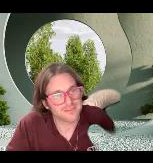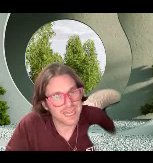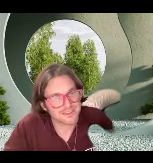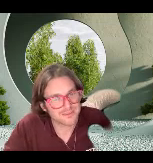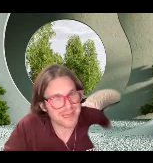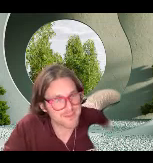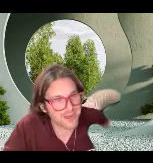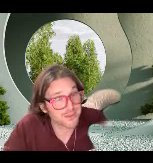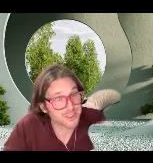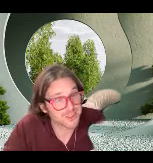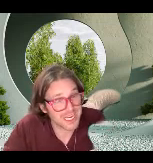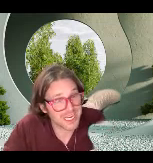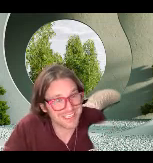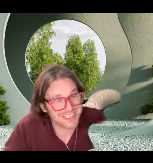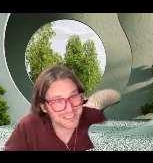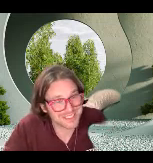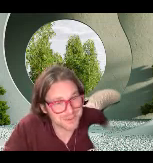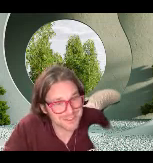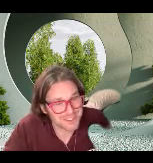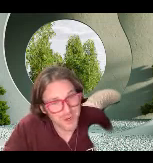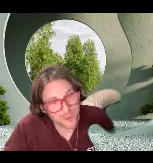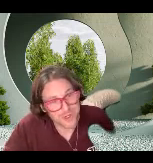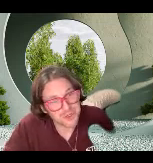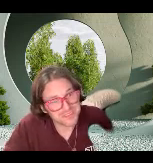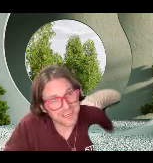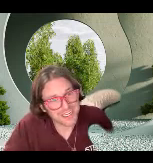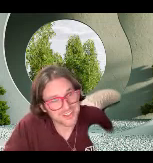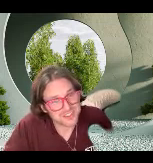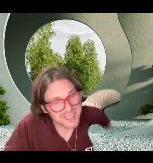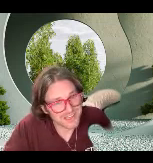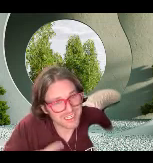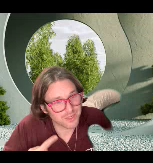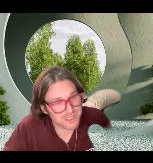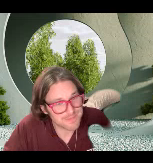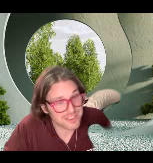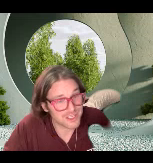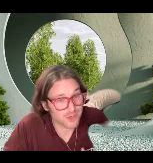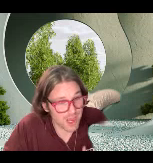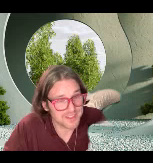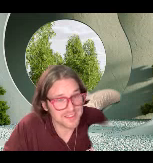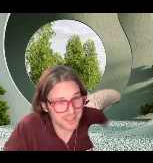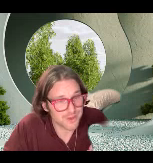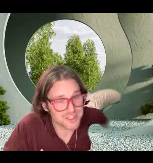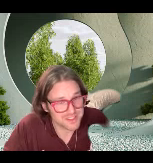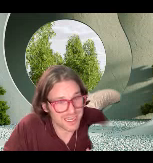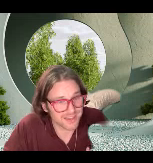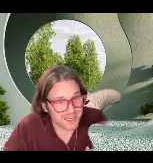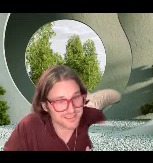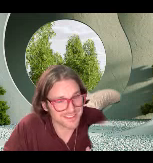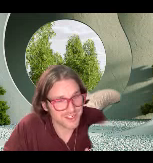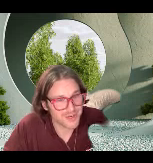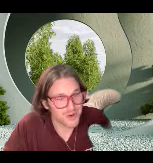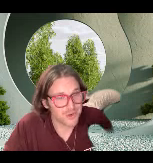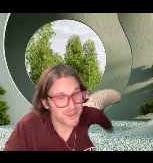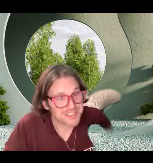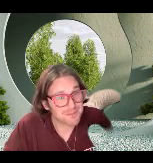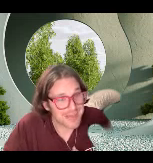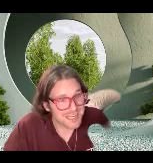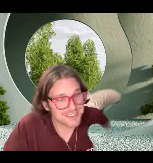supporting the decoding of text, mathematical notation, and symbols. We're cultivating understanding and respect across languages and